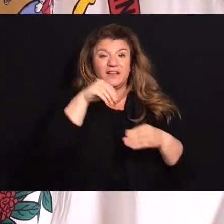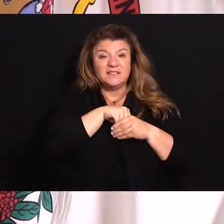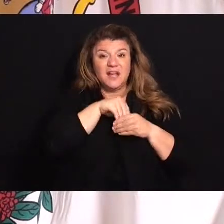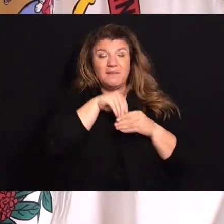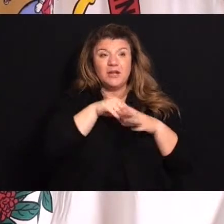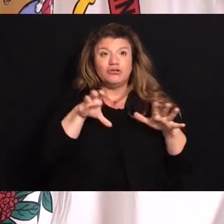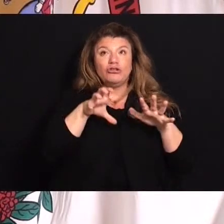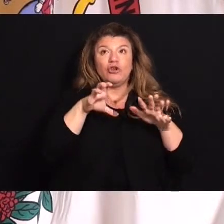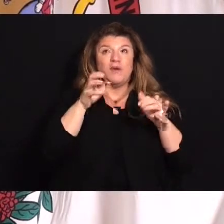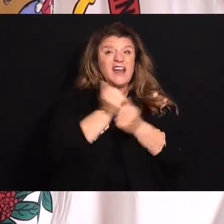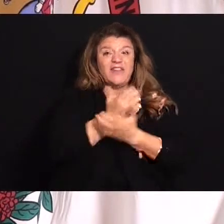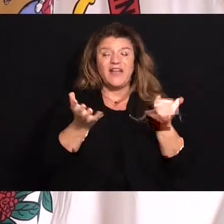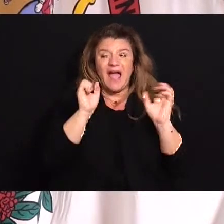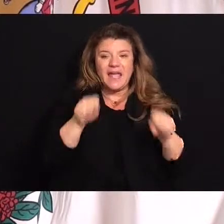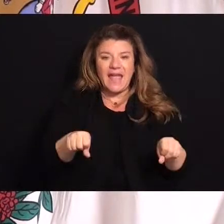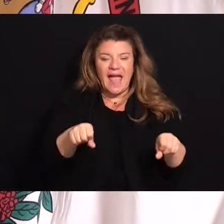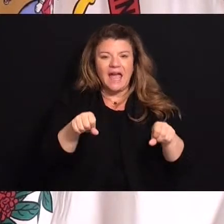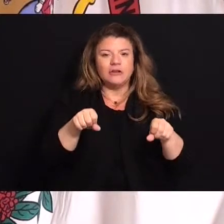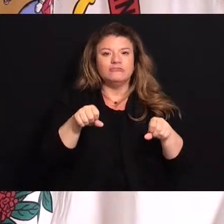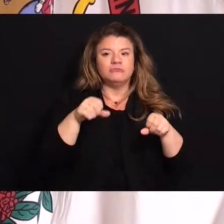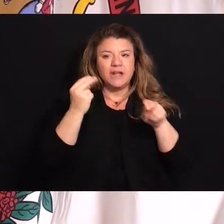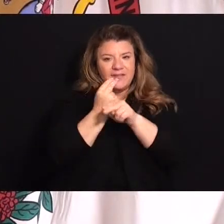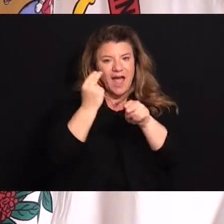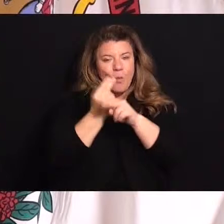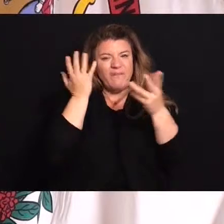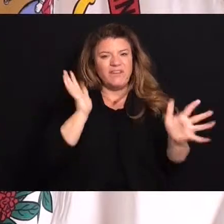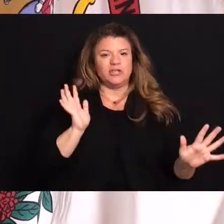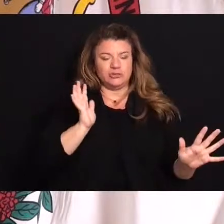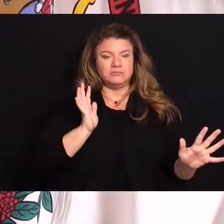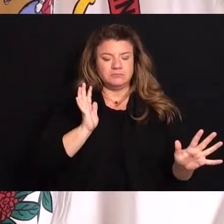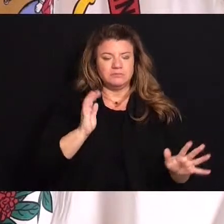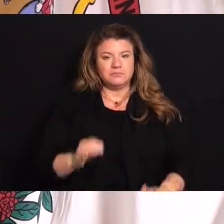and everything I can do to get this great highway finished.